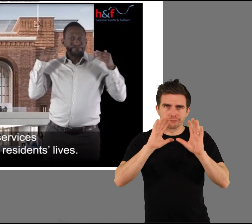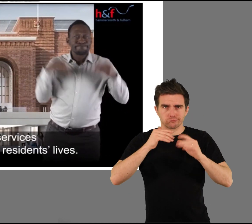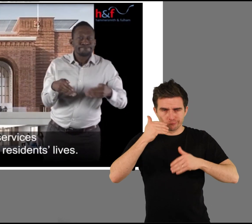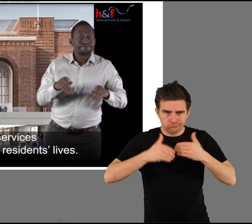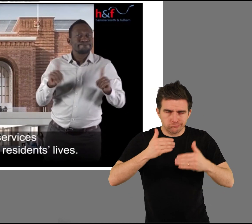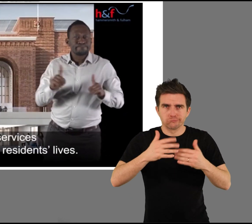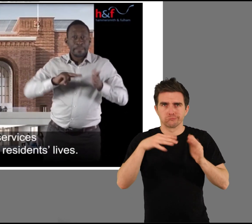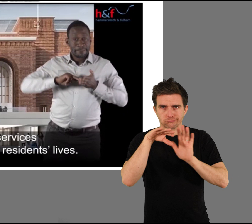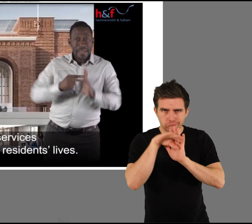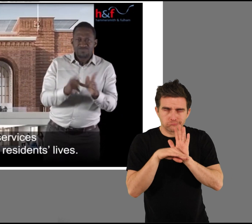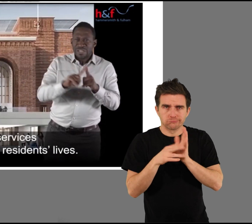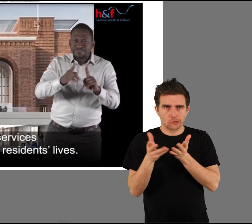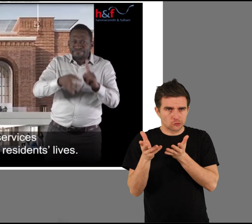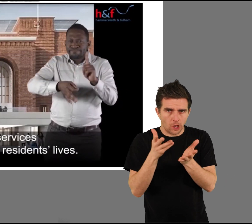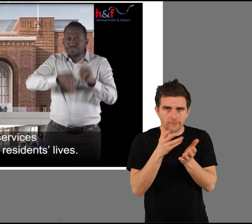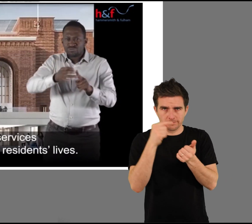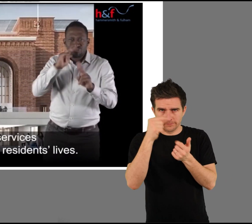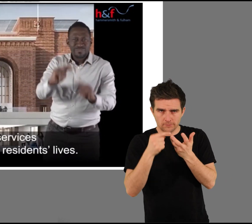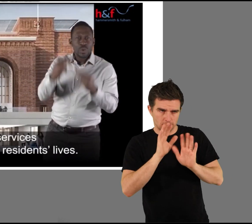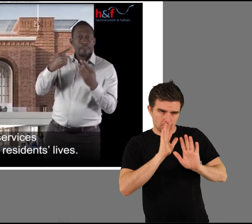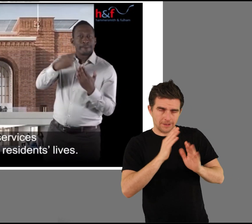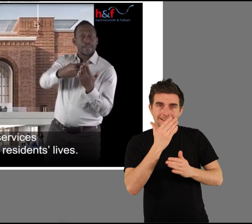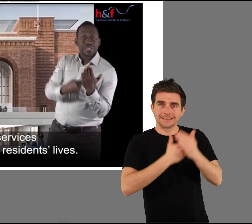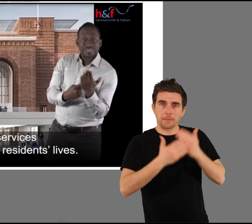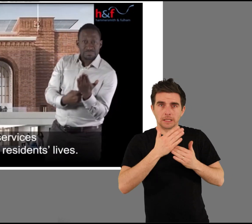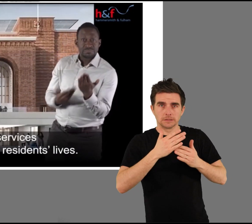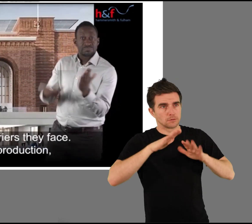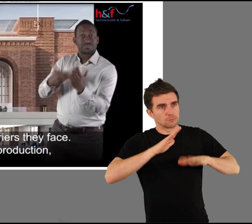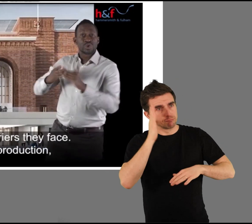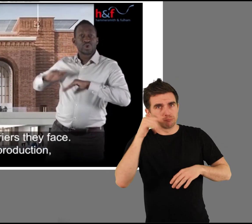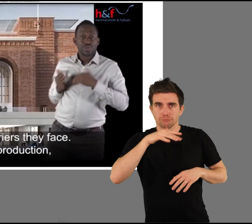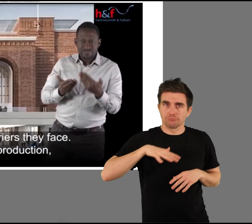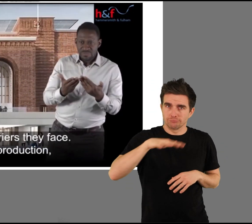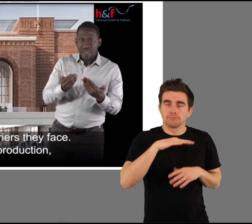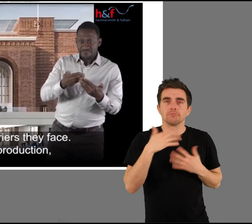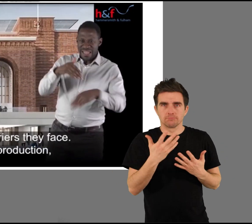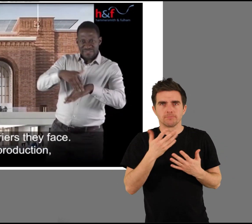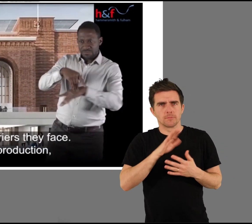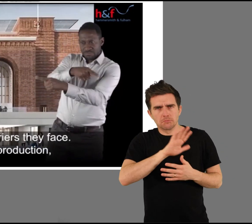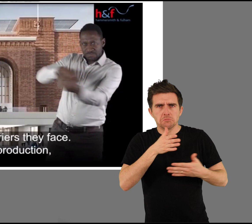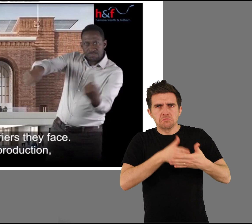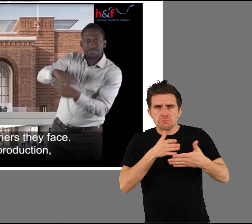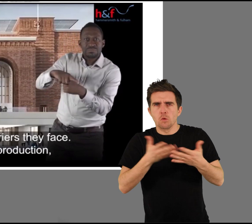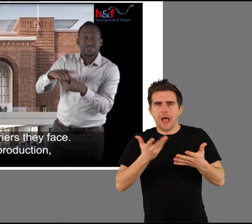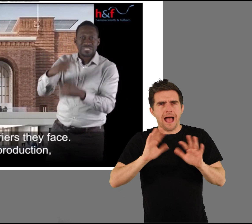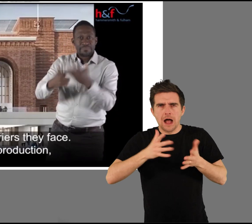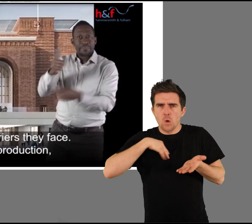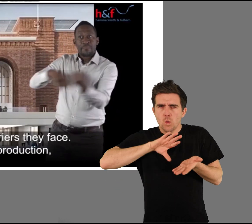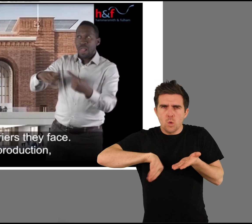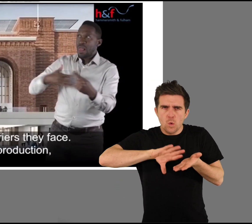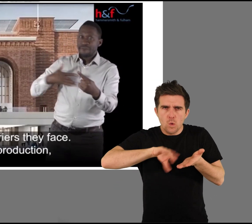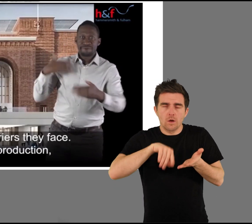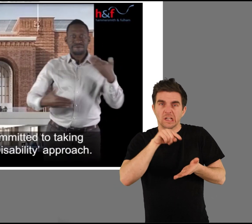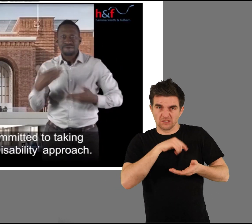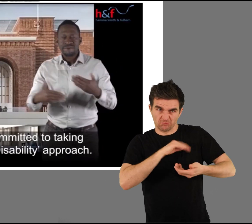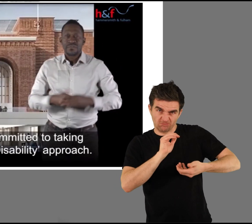review policy and services that affect disabled residents' lives to remove the barriers they face. As well as